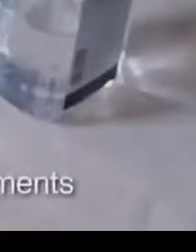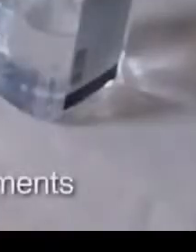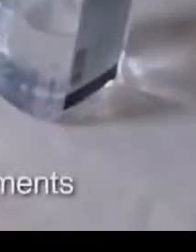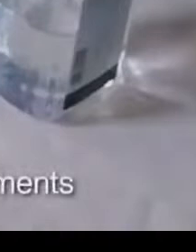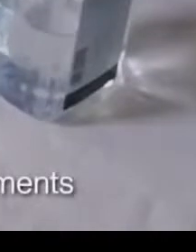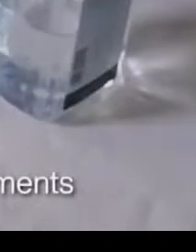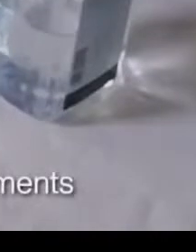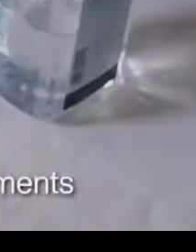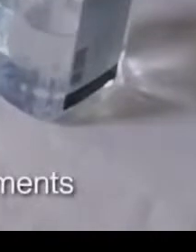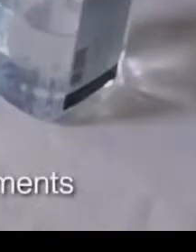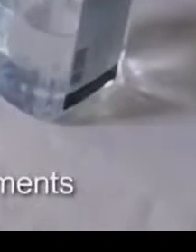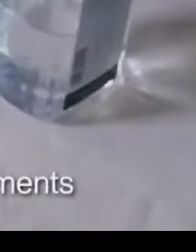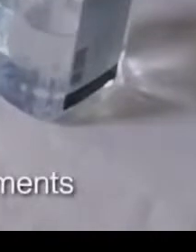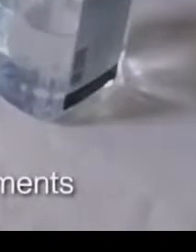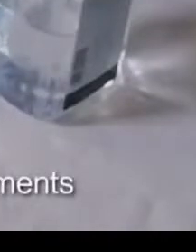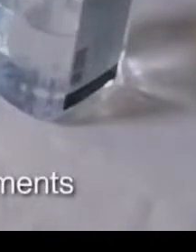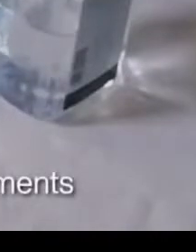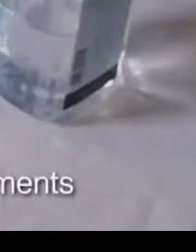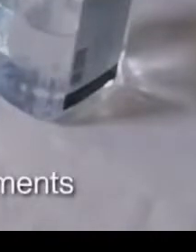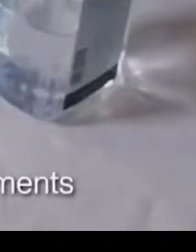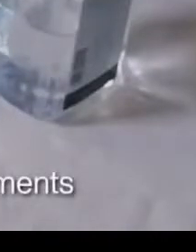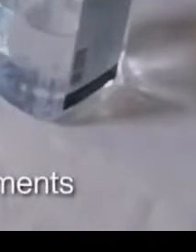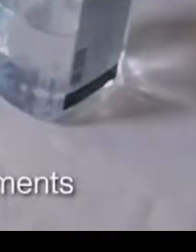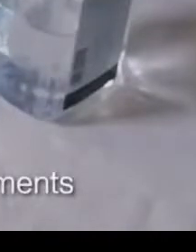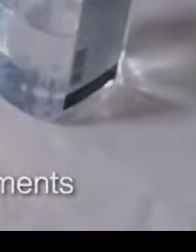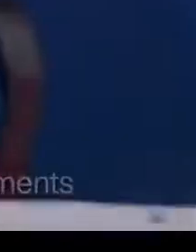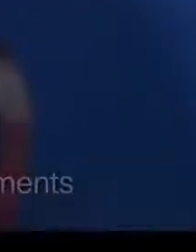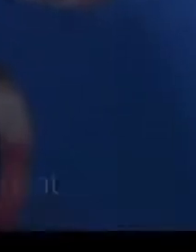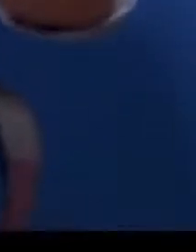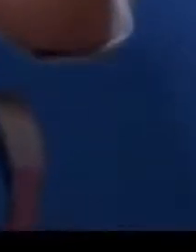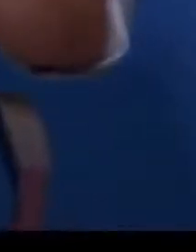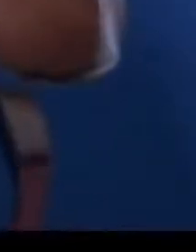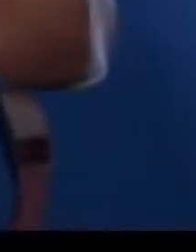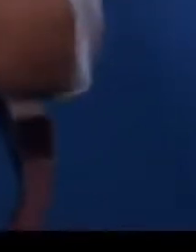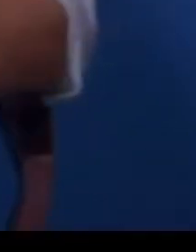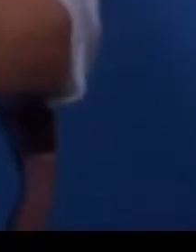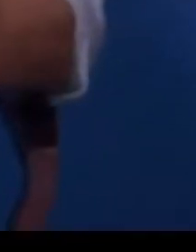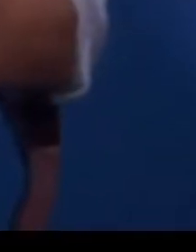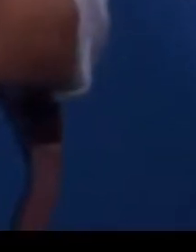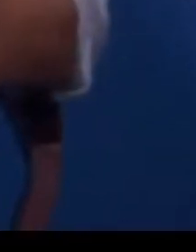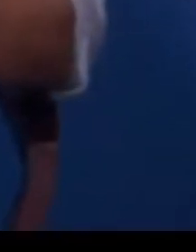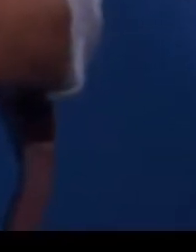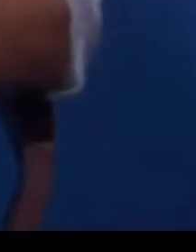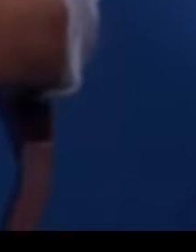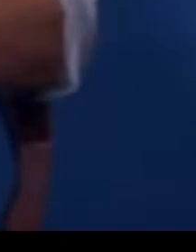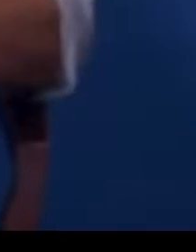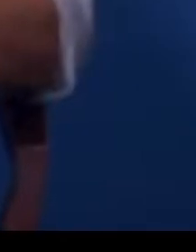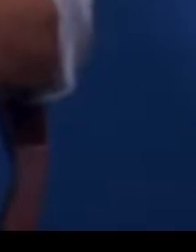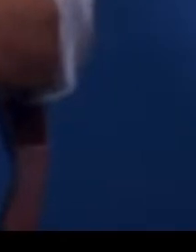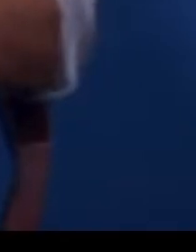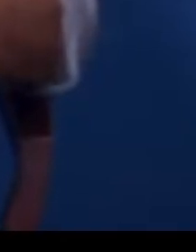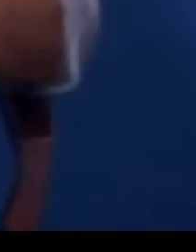then dispose of this safely into the plastic bag that's marked biohazard.